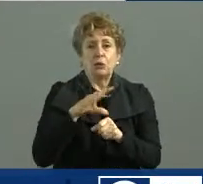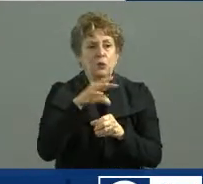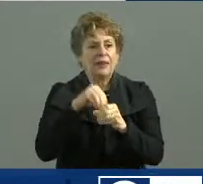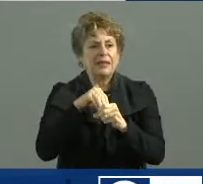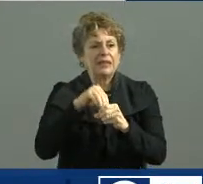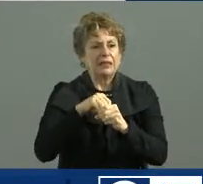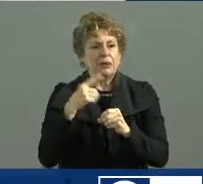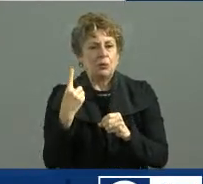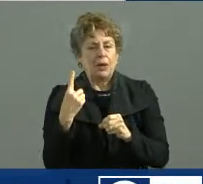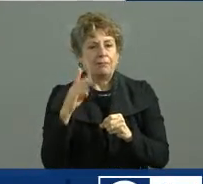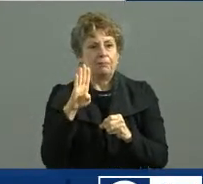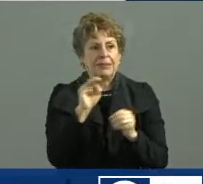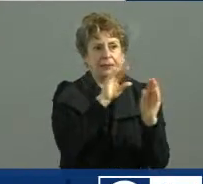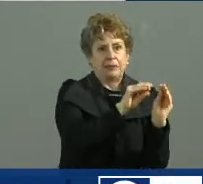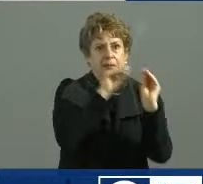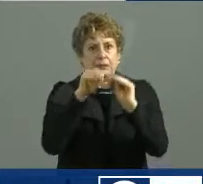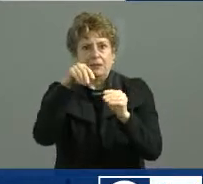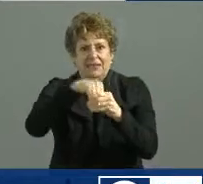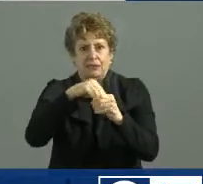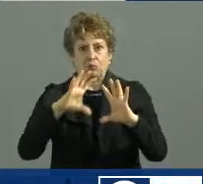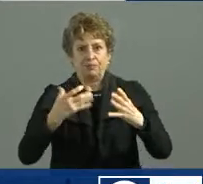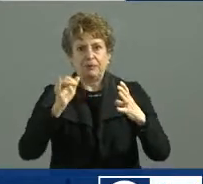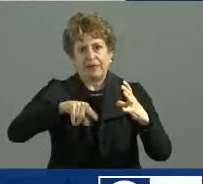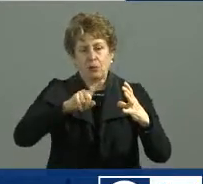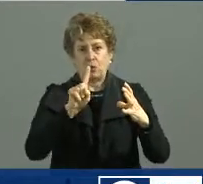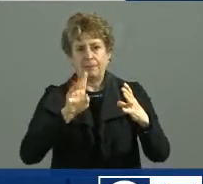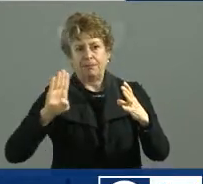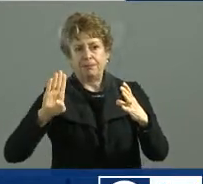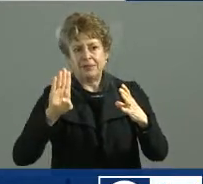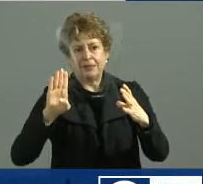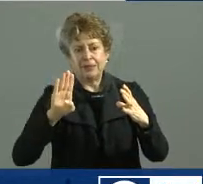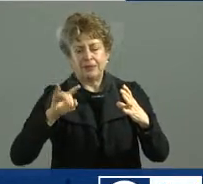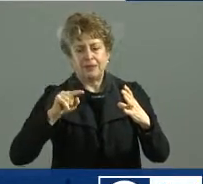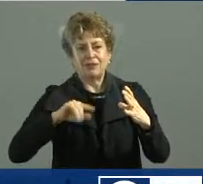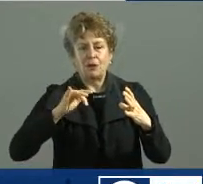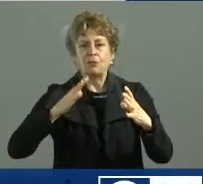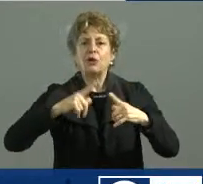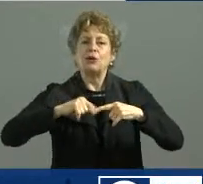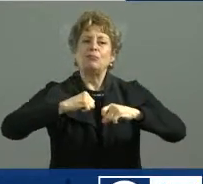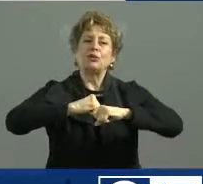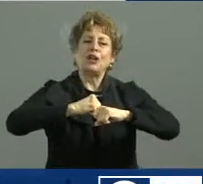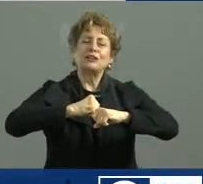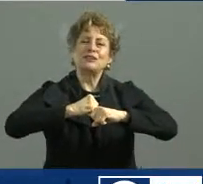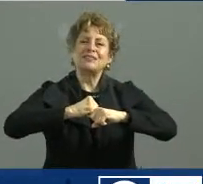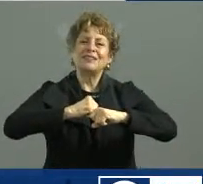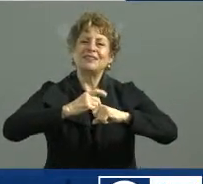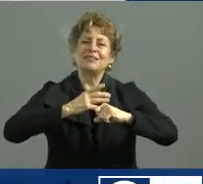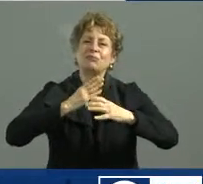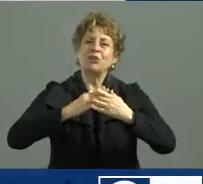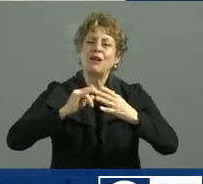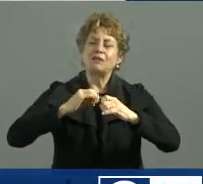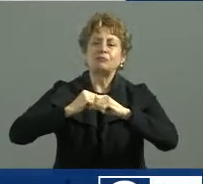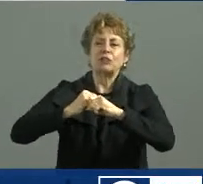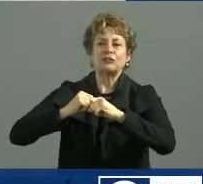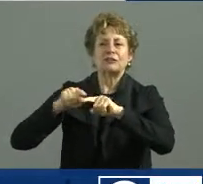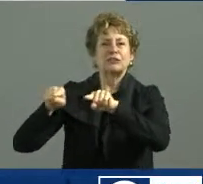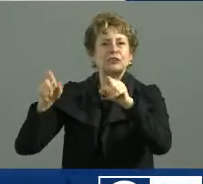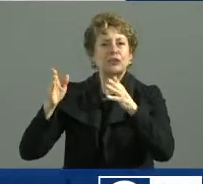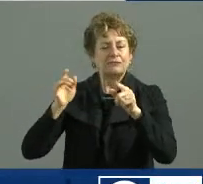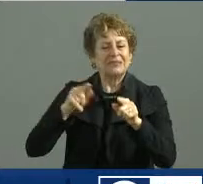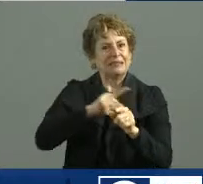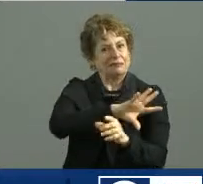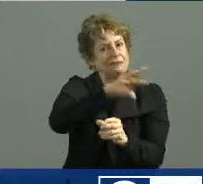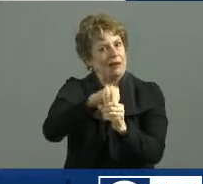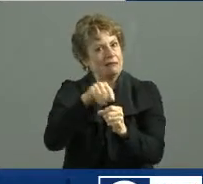1B prioritized phase. So they would be part of that protective services occupation. So they are coming up in